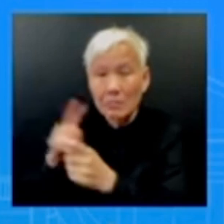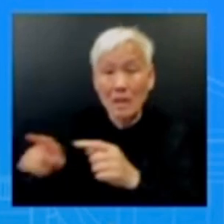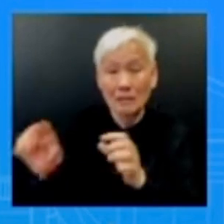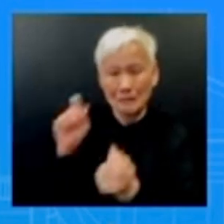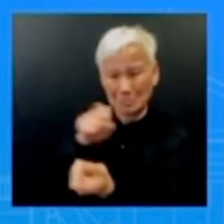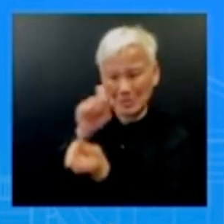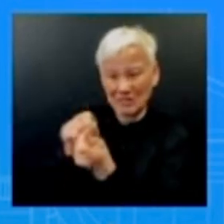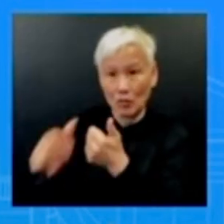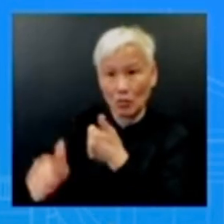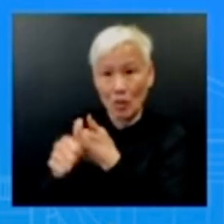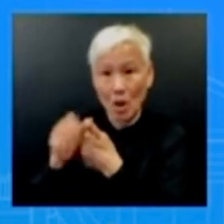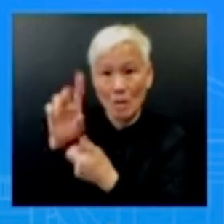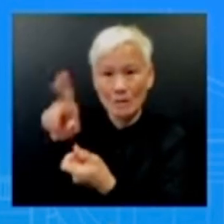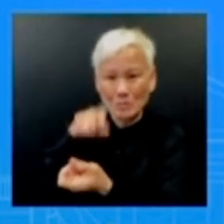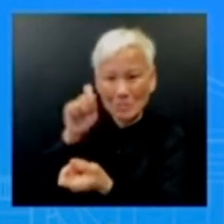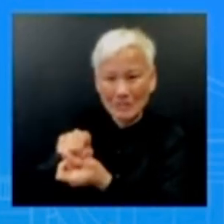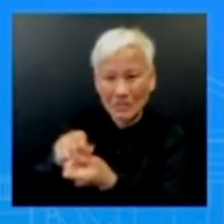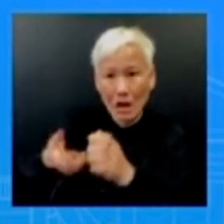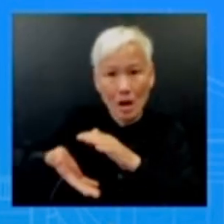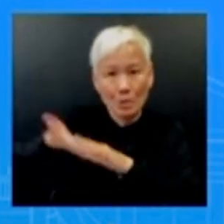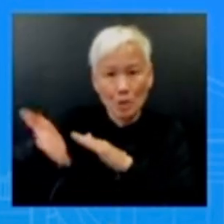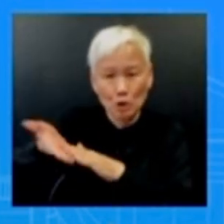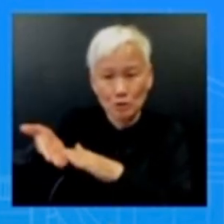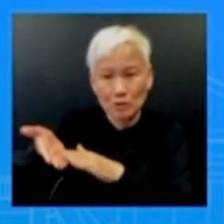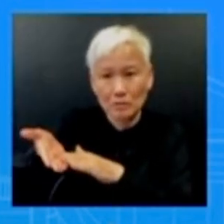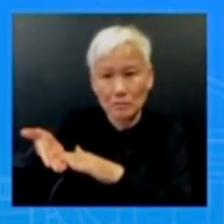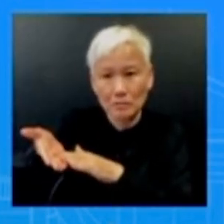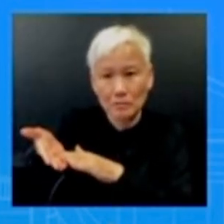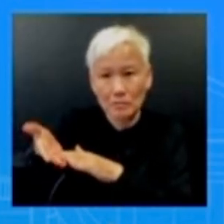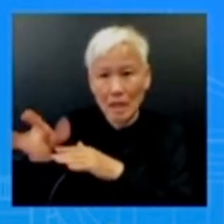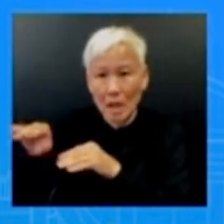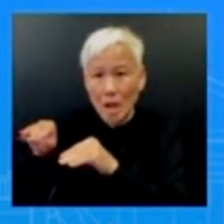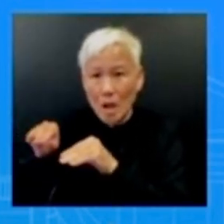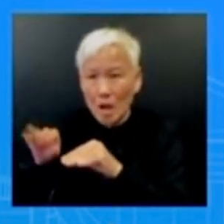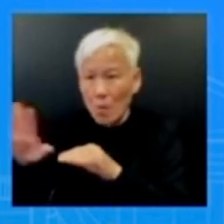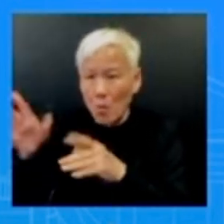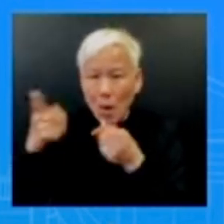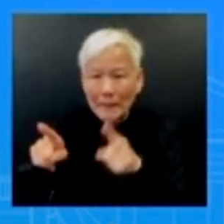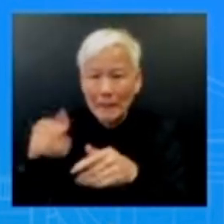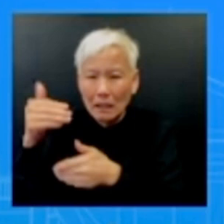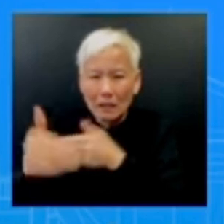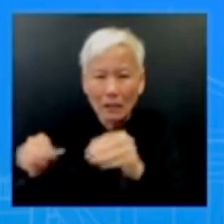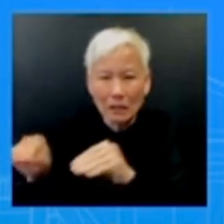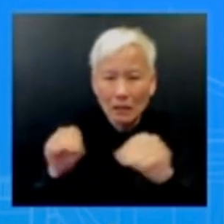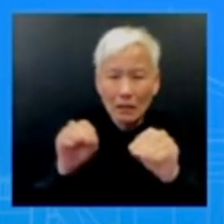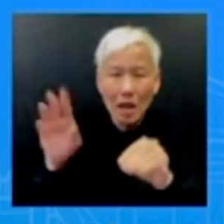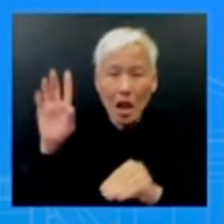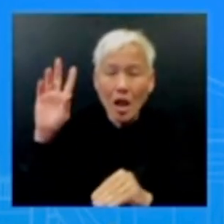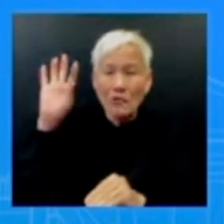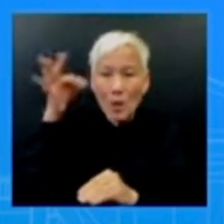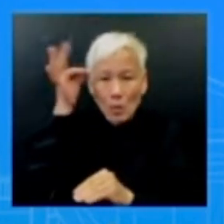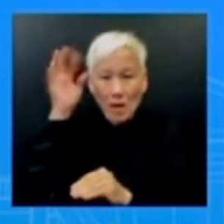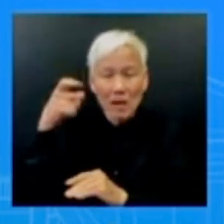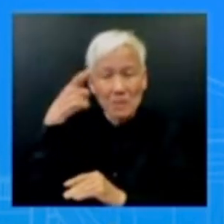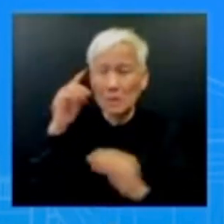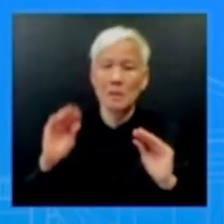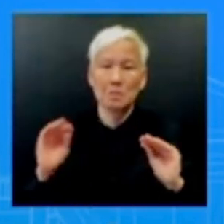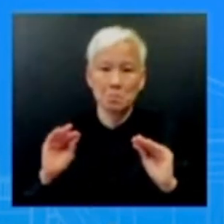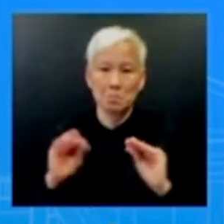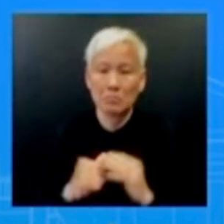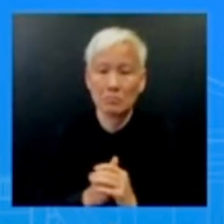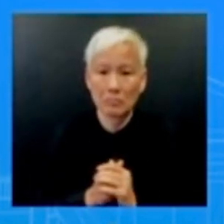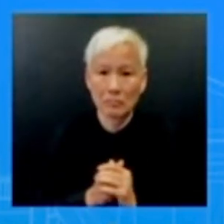operational moves by the federal government. Yeah. Hi, Jeff. John, does the